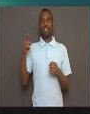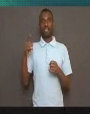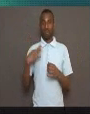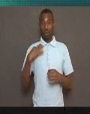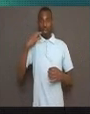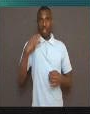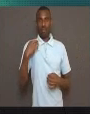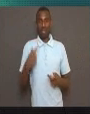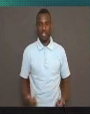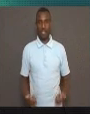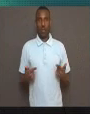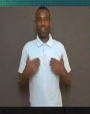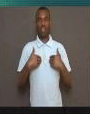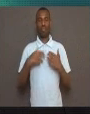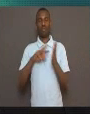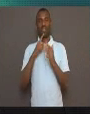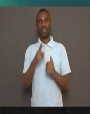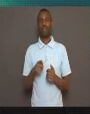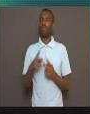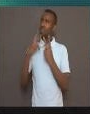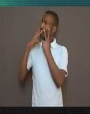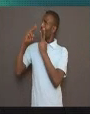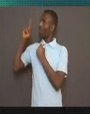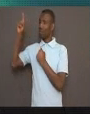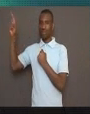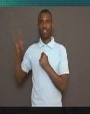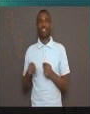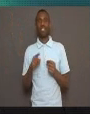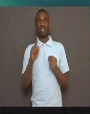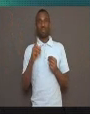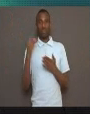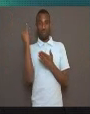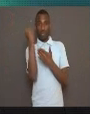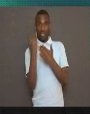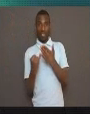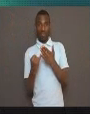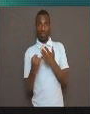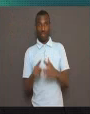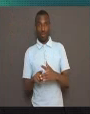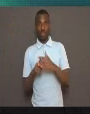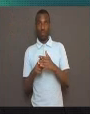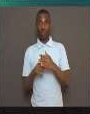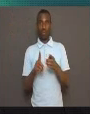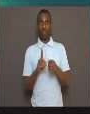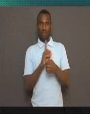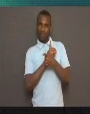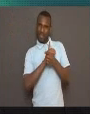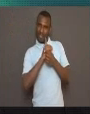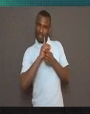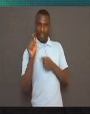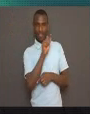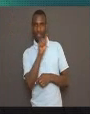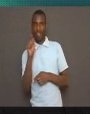load. As you can see, the graph starts in a straight line.